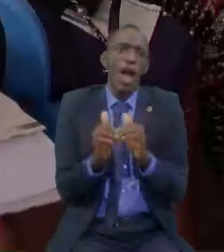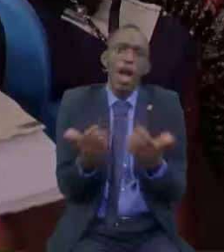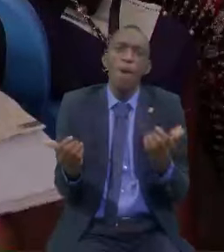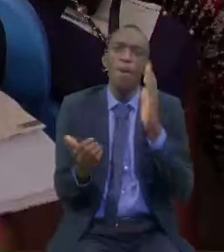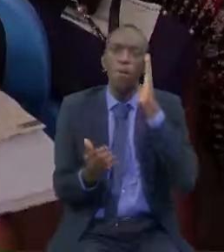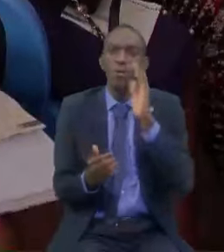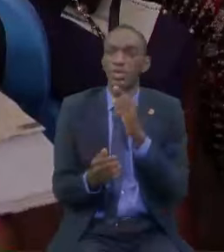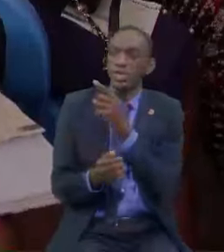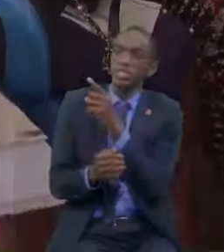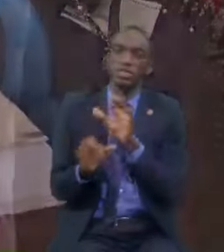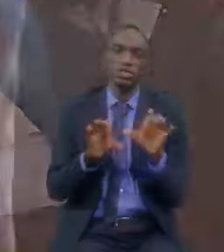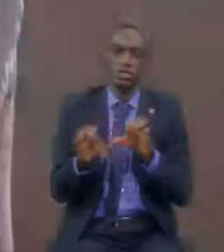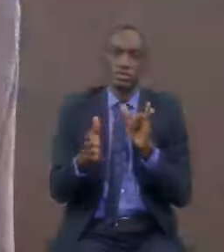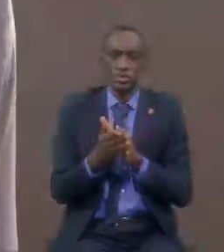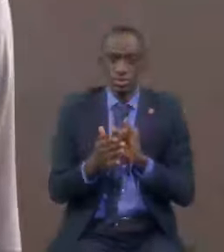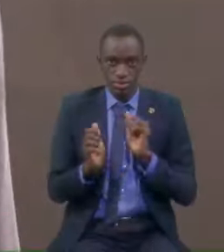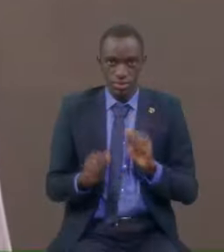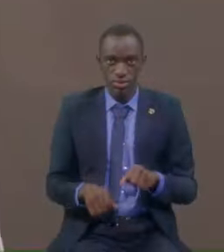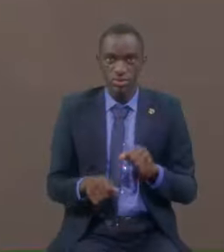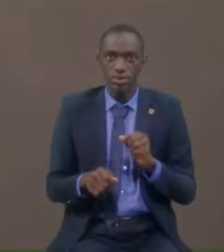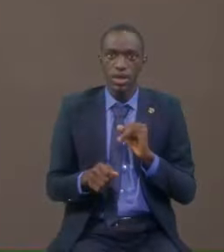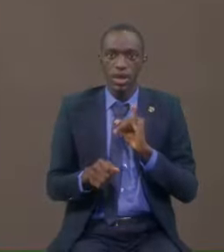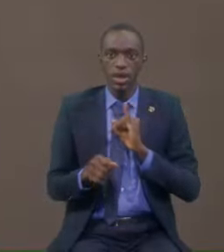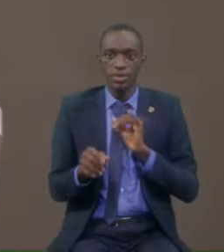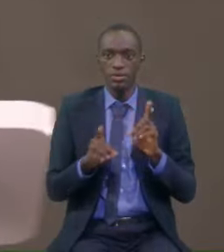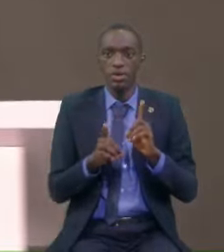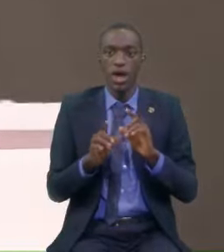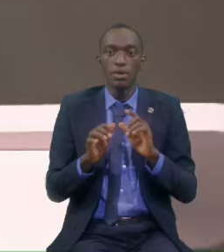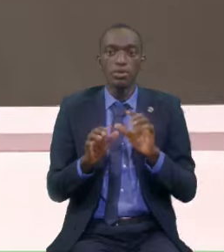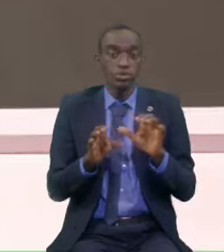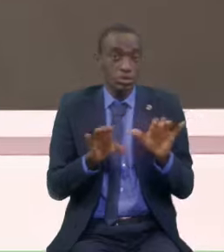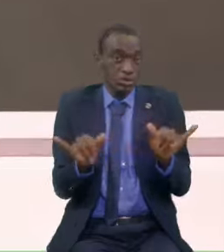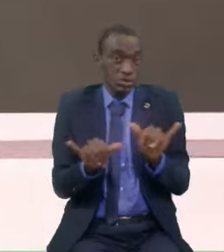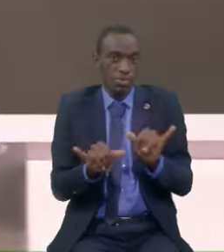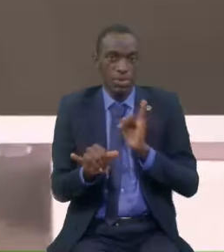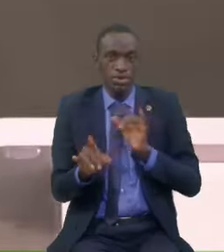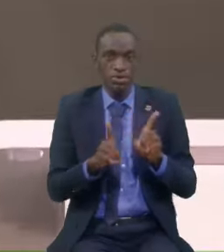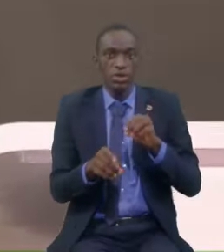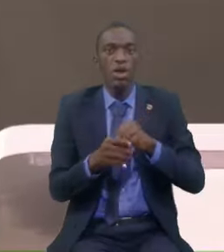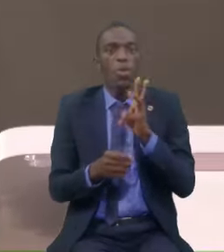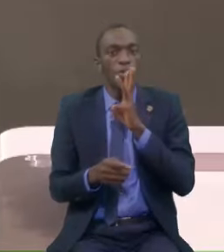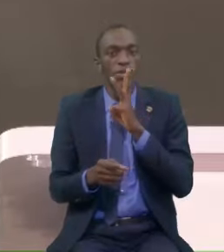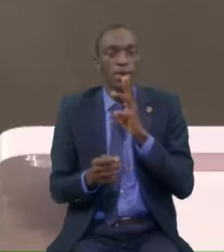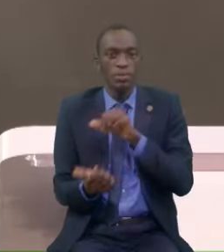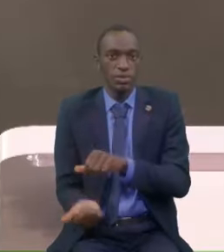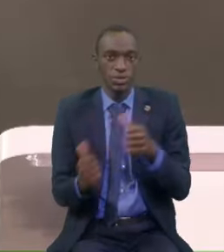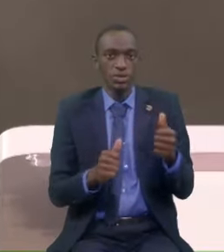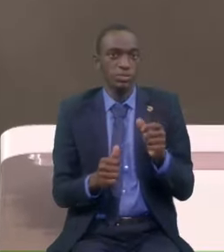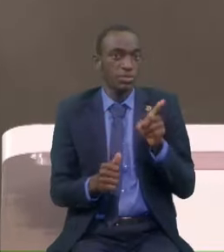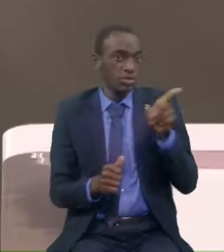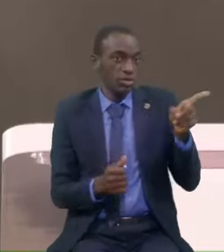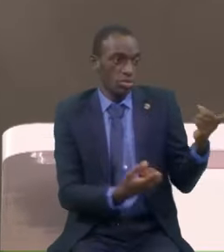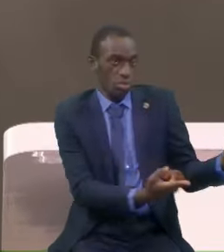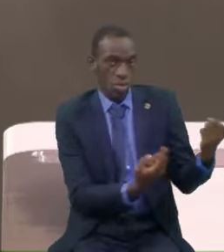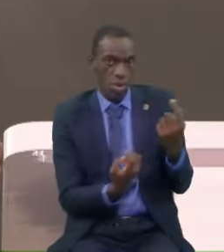do that in water baptism. They come, they surrender themselves. When